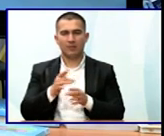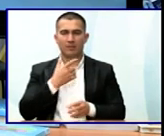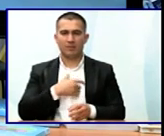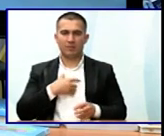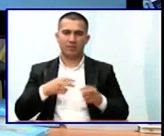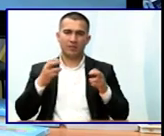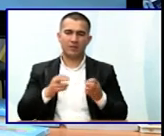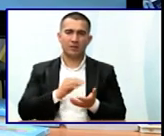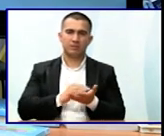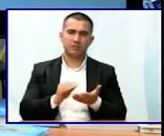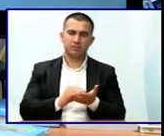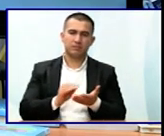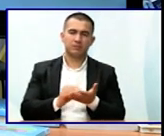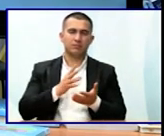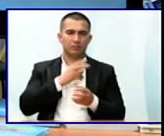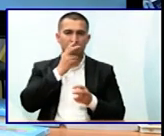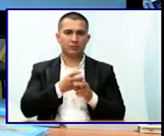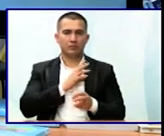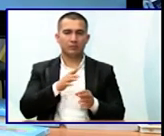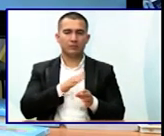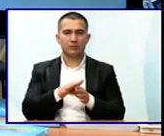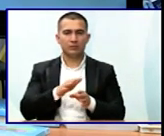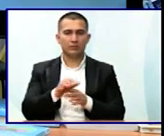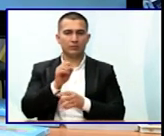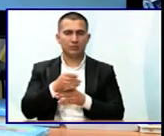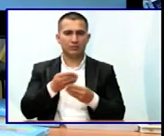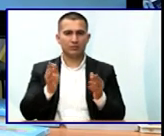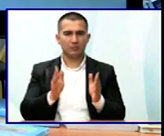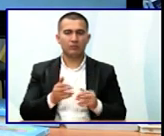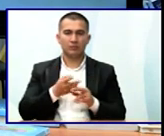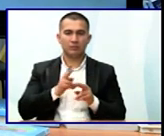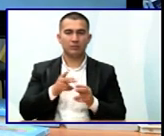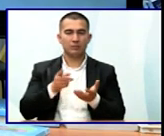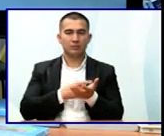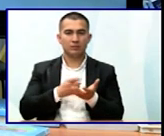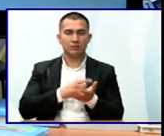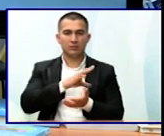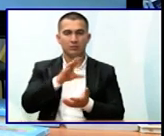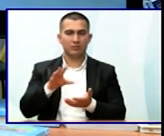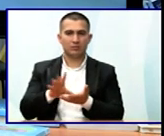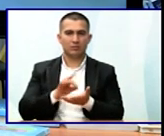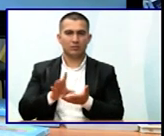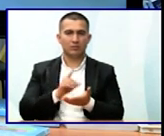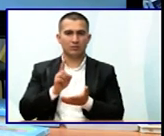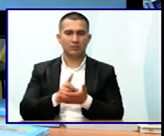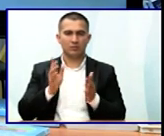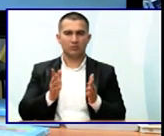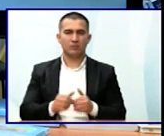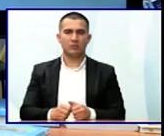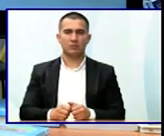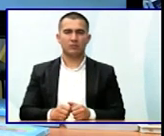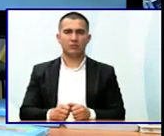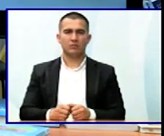bajarish uchun topshiriqlarni berib o'tamiz. Bu topshiriqlarni daftaringizga yozib olasiz.